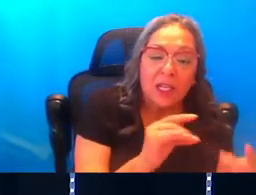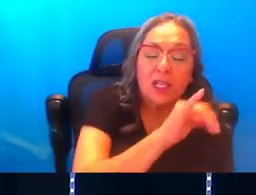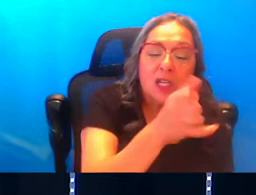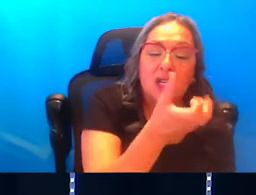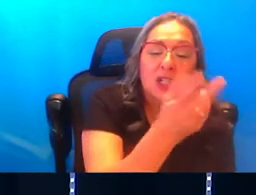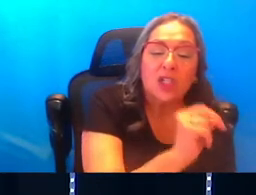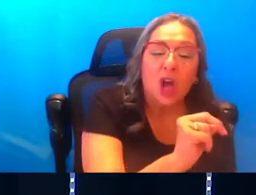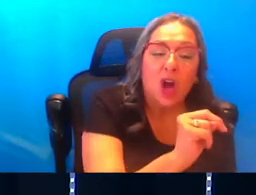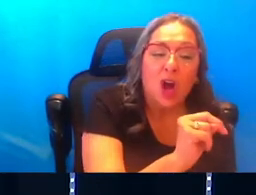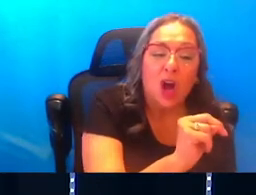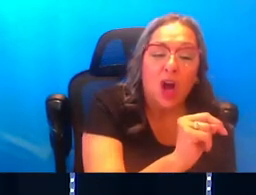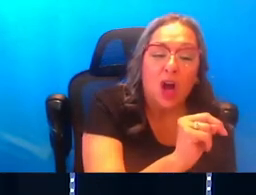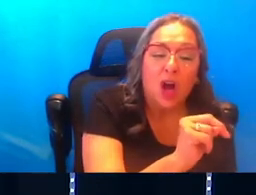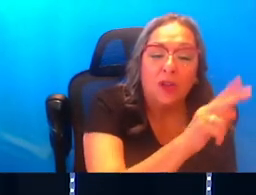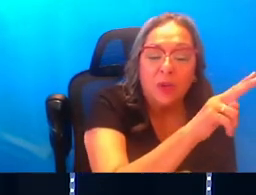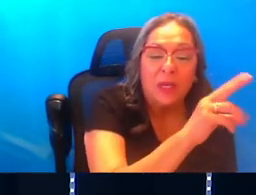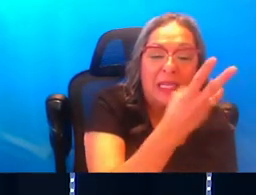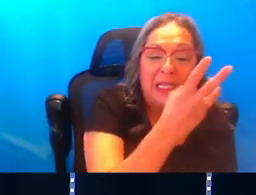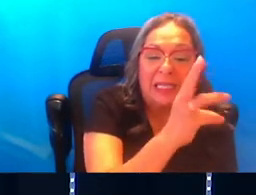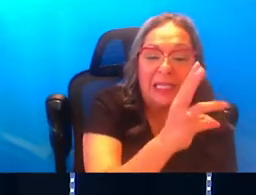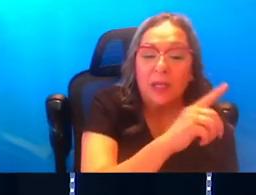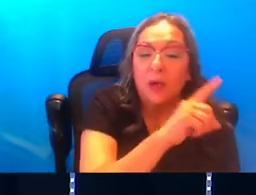only begotten son will come for us.